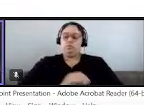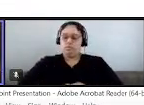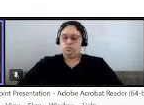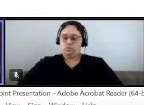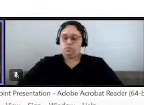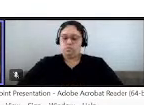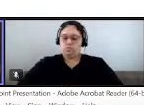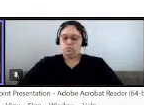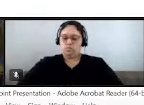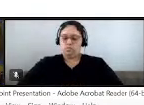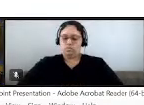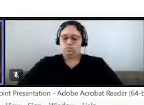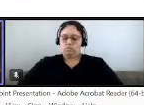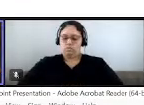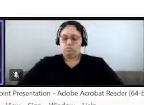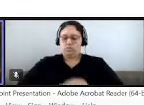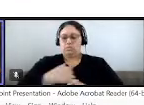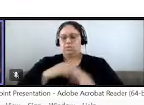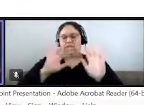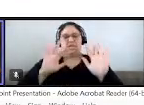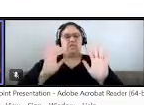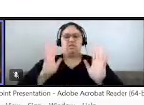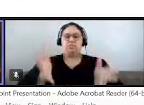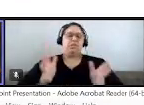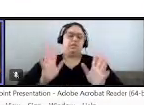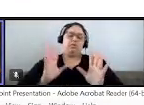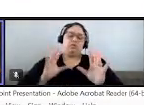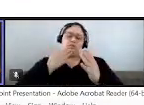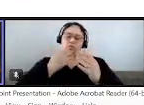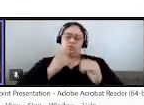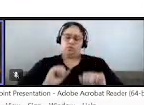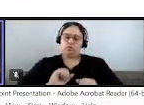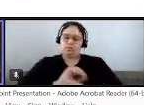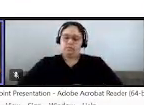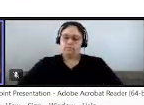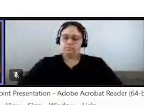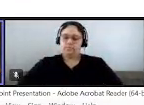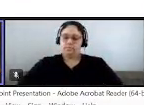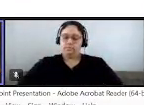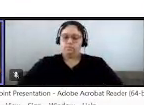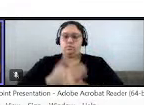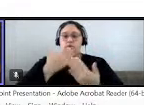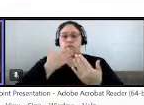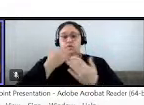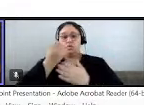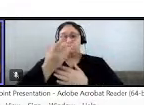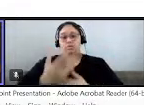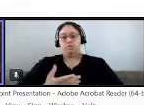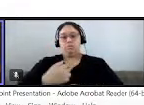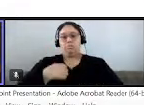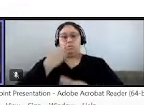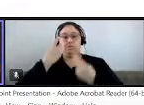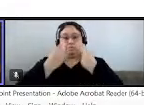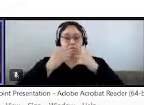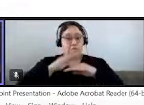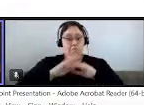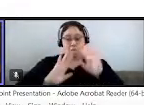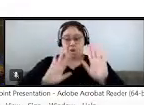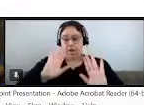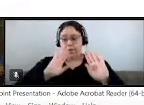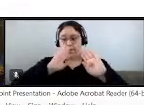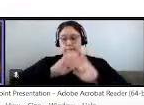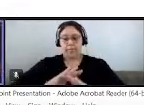I think let me leave it at that. Thank you, Chair. Thank you very much, Speaker. I do not see any further